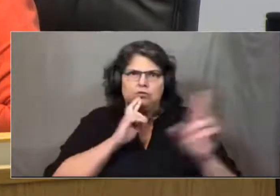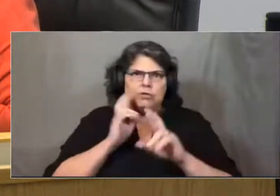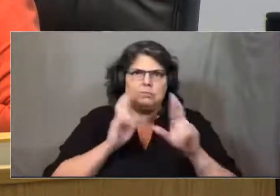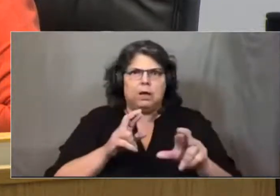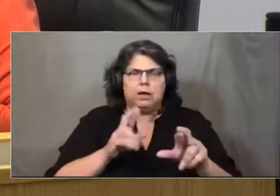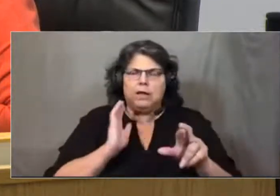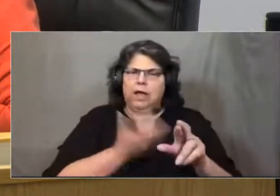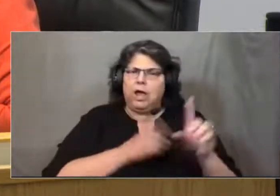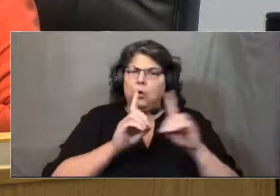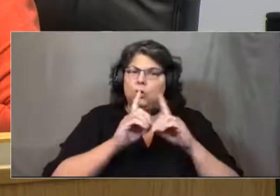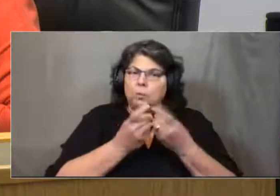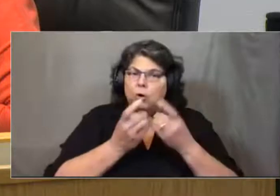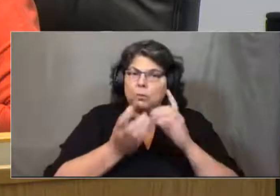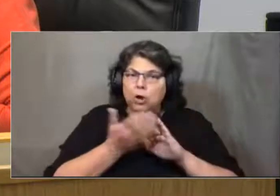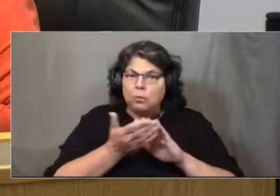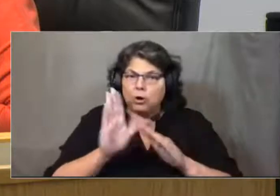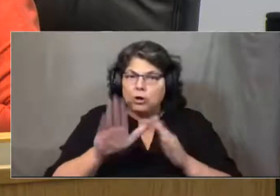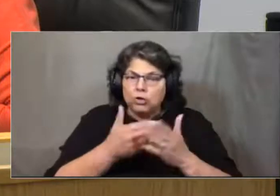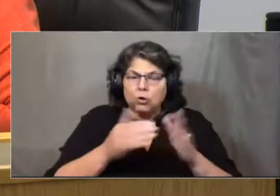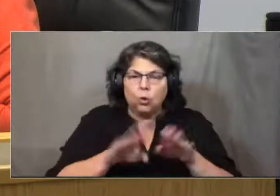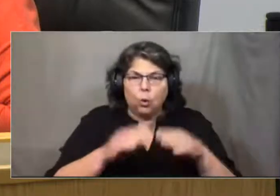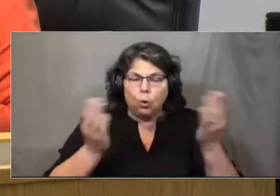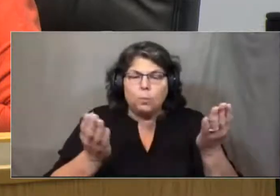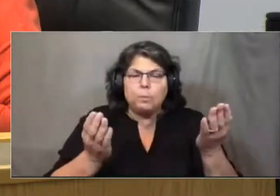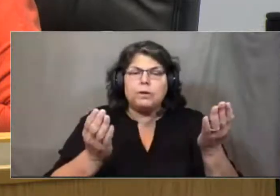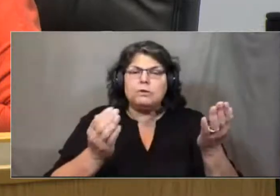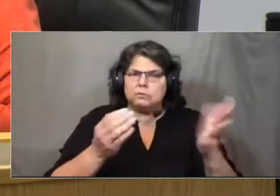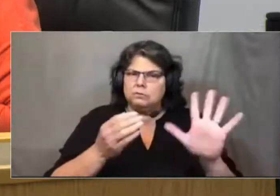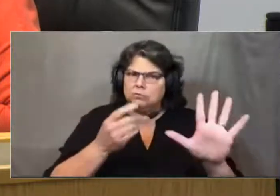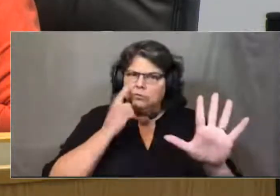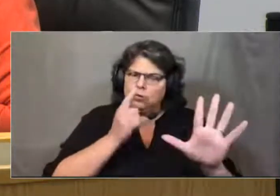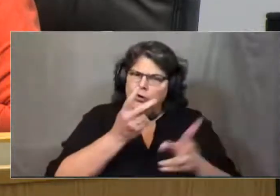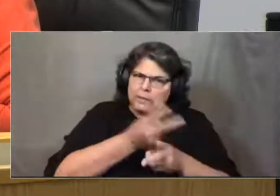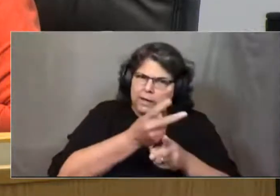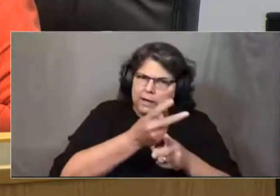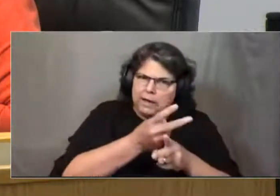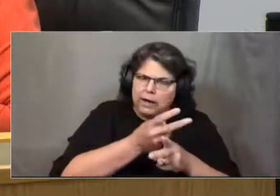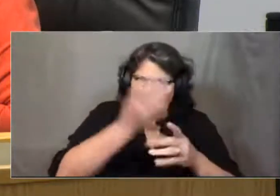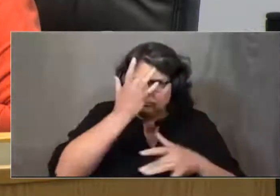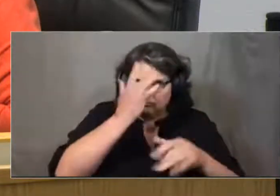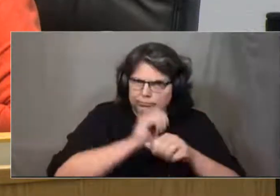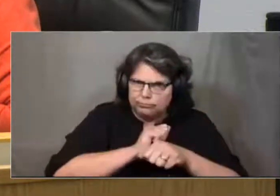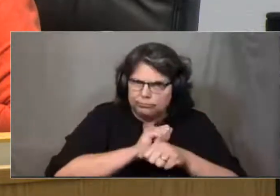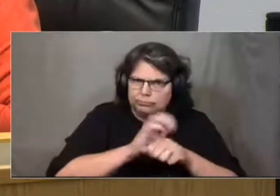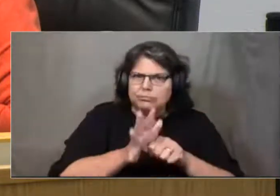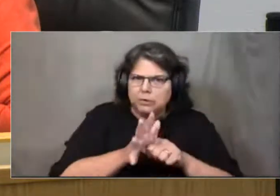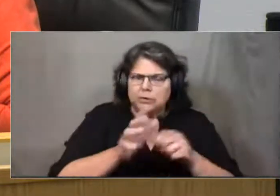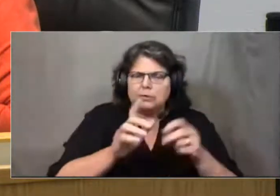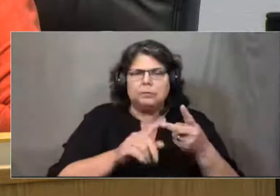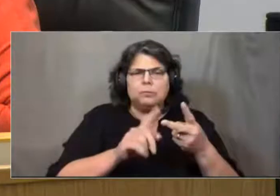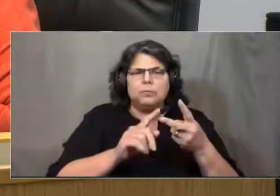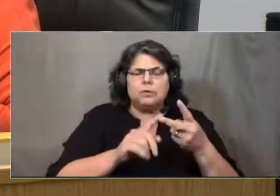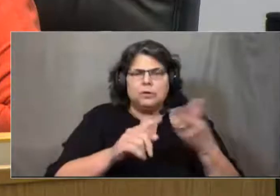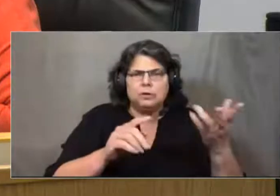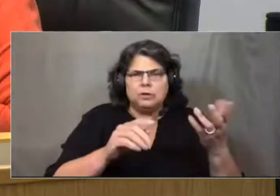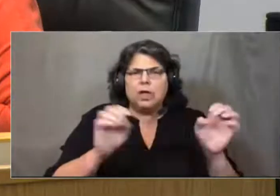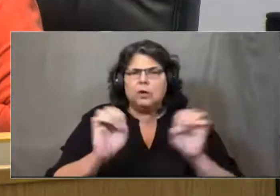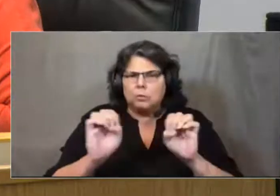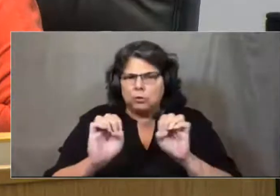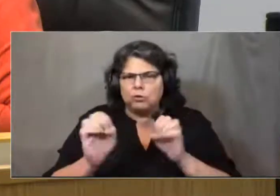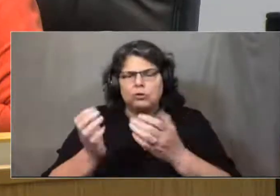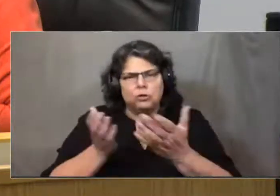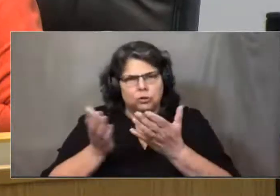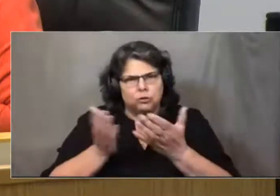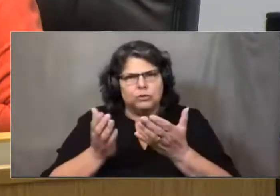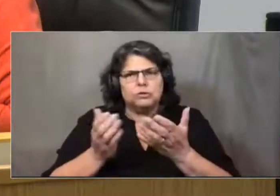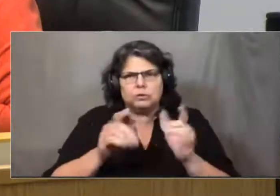Operations Center open, responding to our pandemic. We have our Emergency Operations Center open, responding to fires.